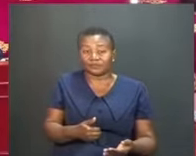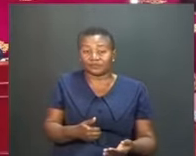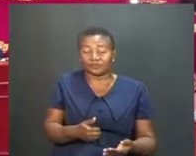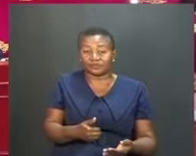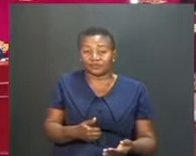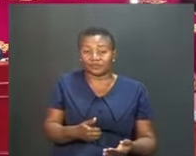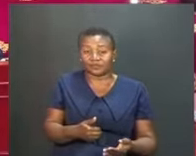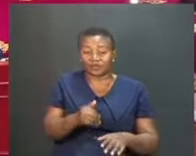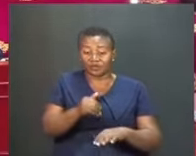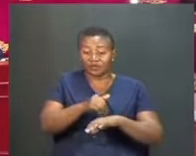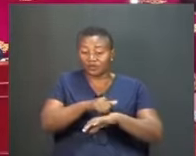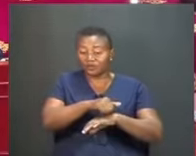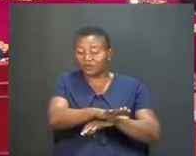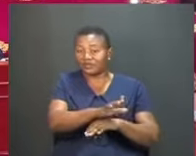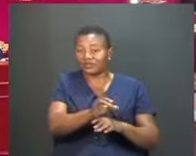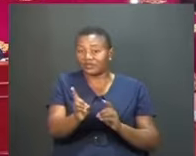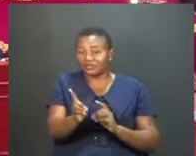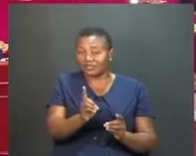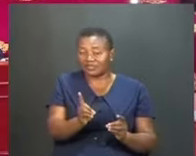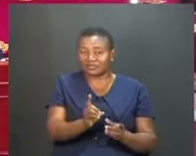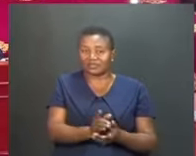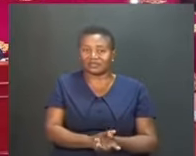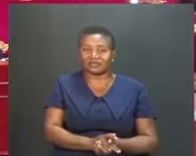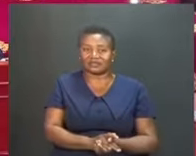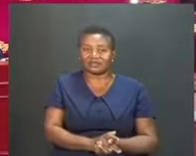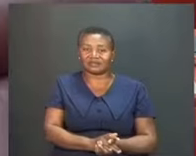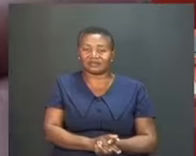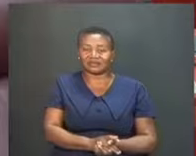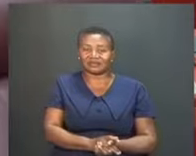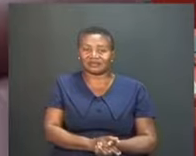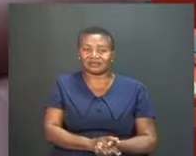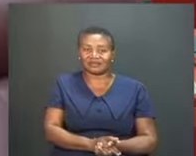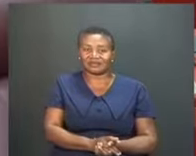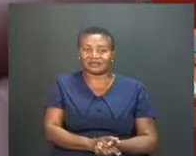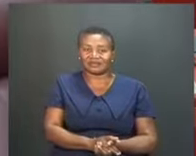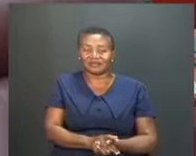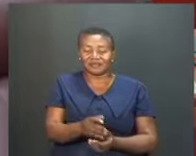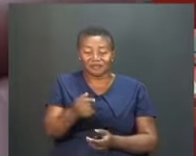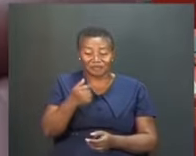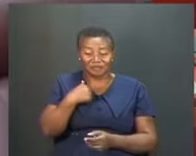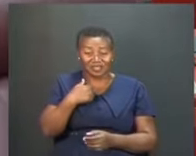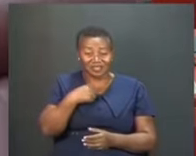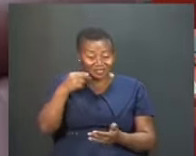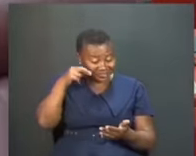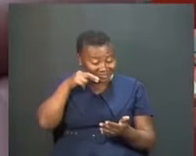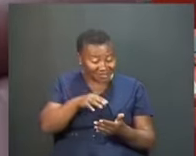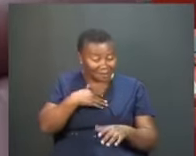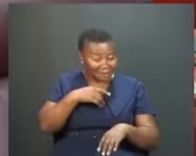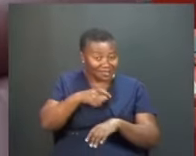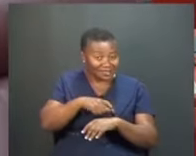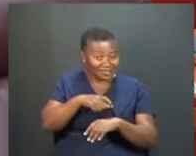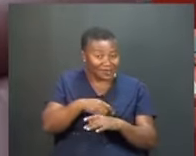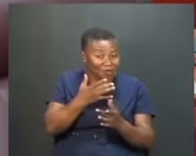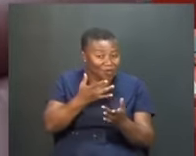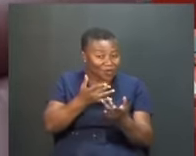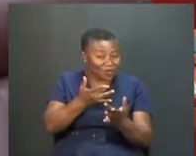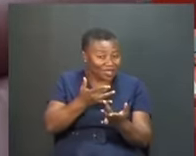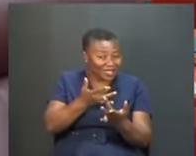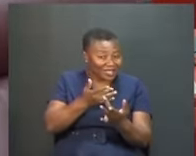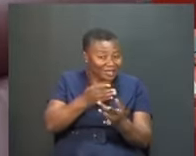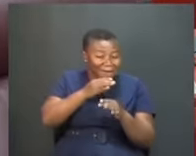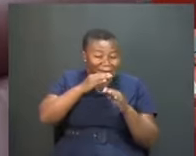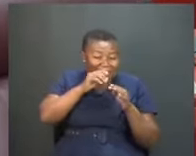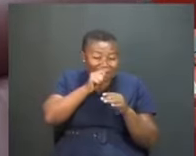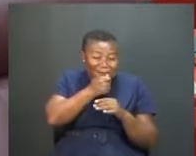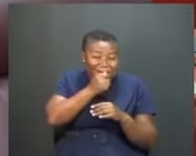referral is done. Yes, as we I was timeous, and I was just waiting patiently. As